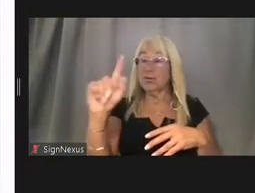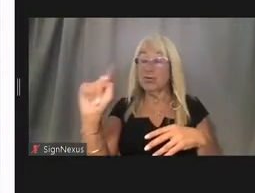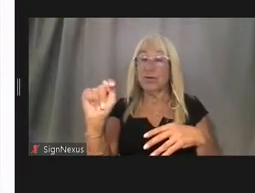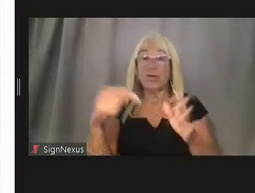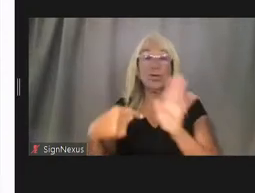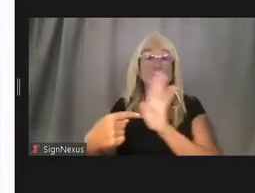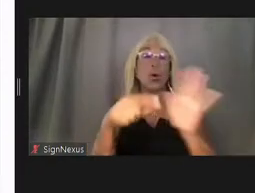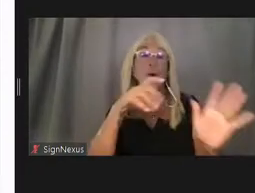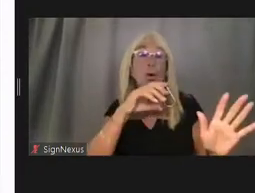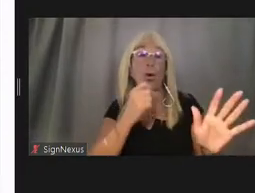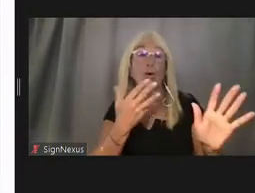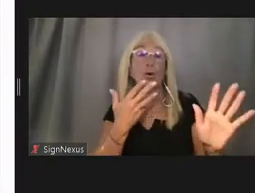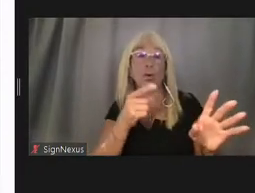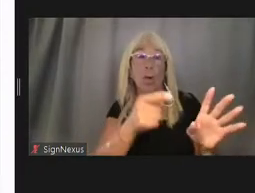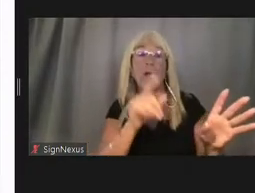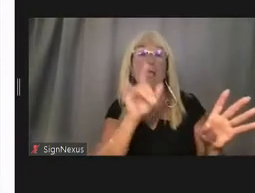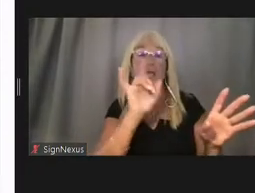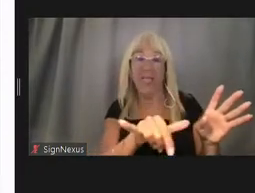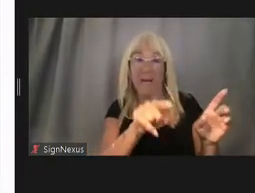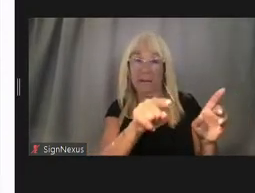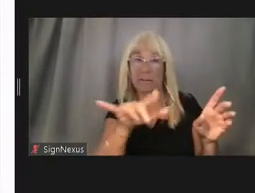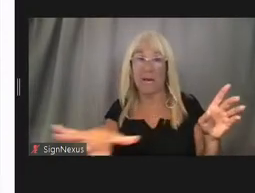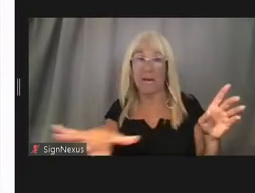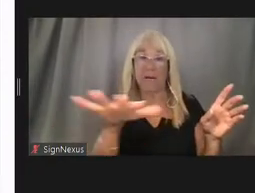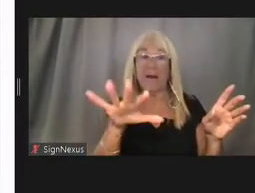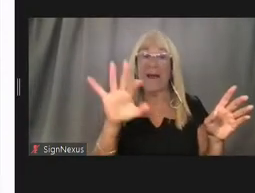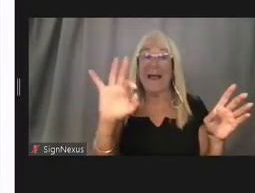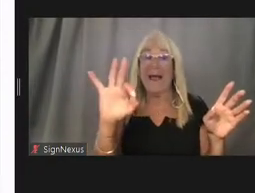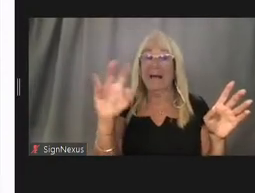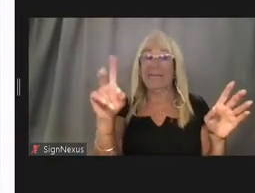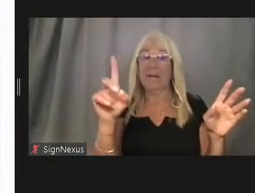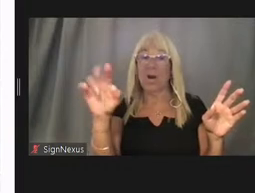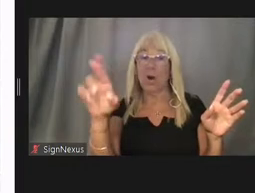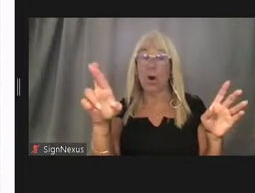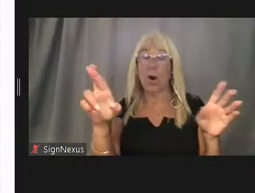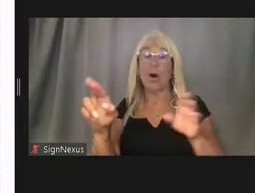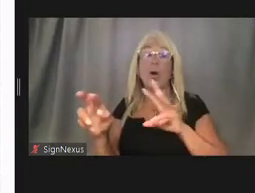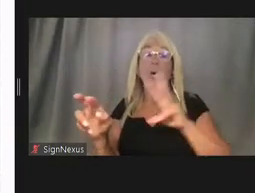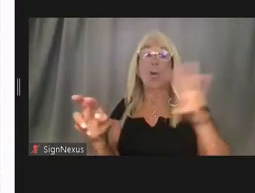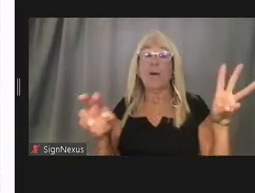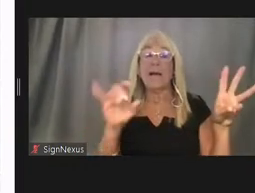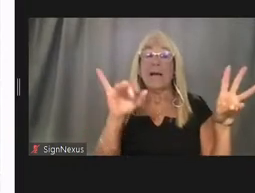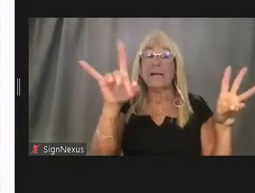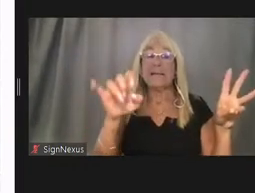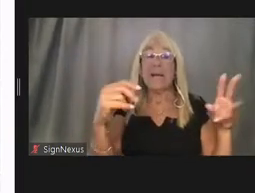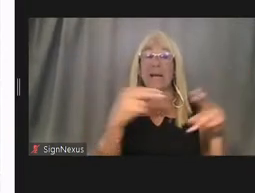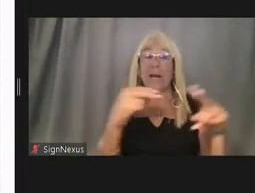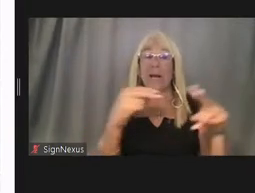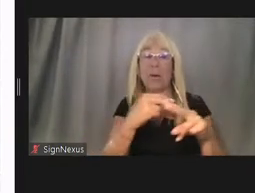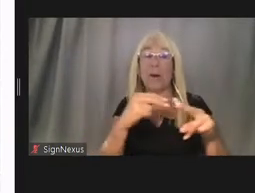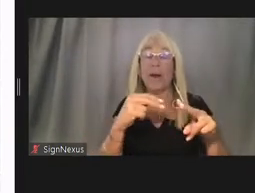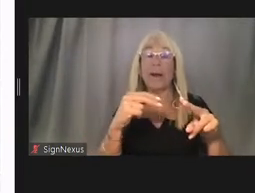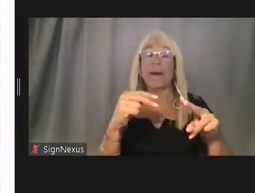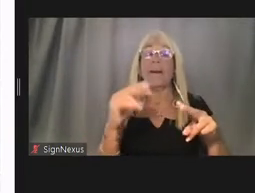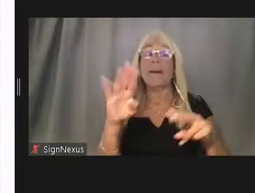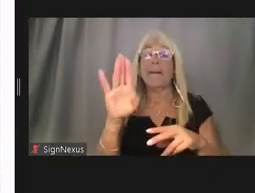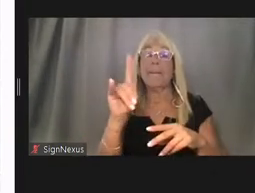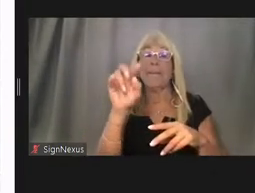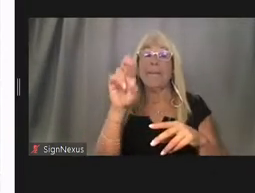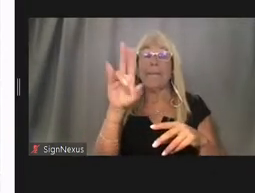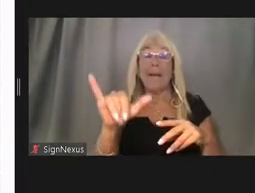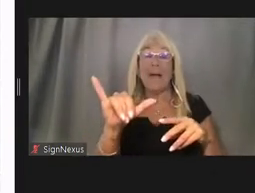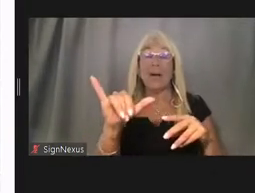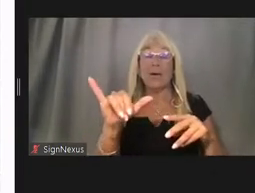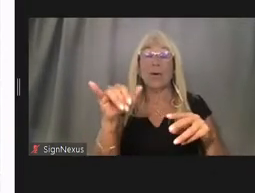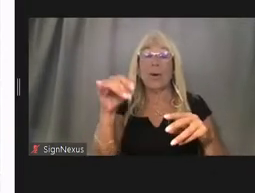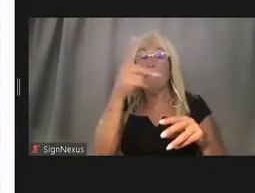in Orange would be told the FDR Drive West Side Highway Battery Park underpass and any surface roadway